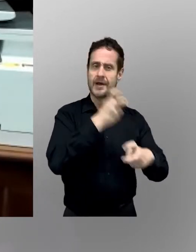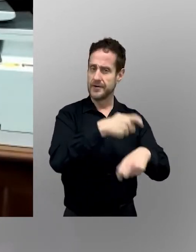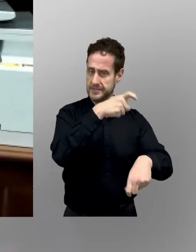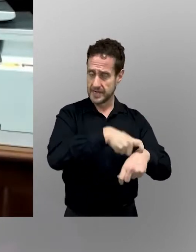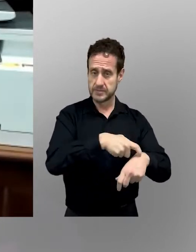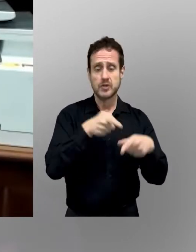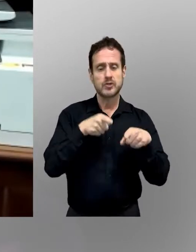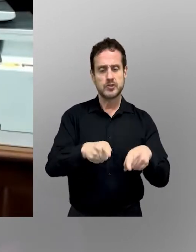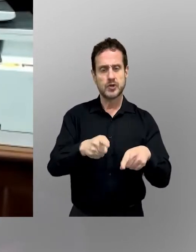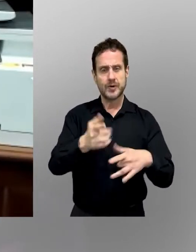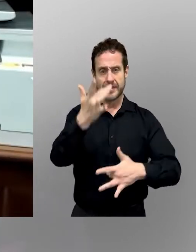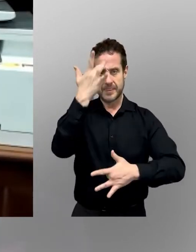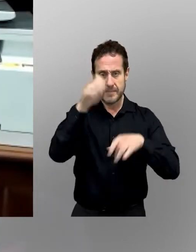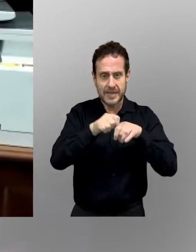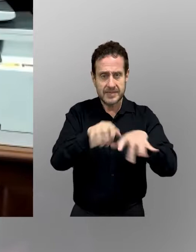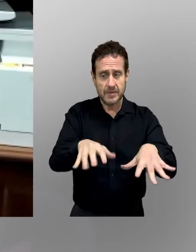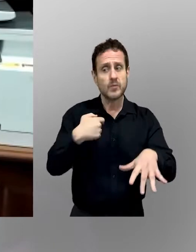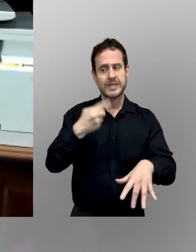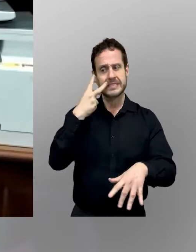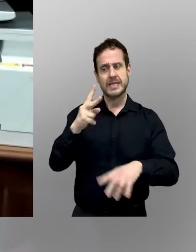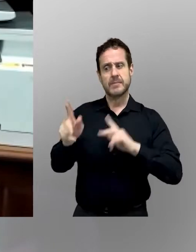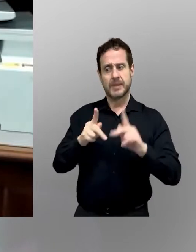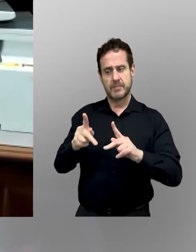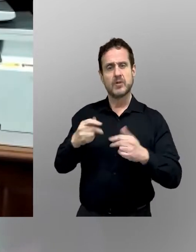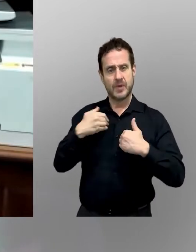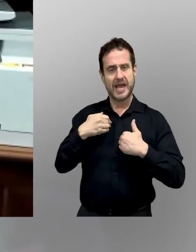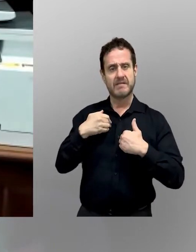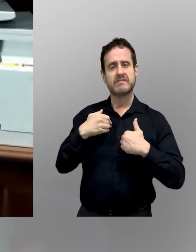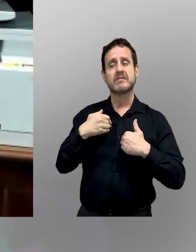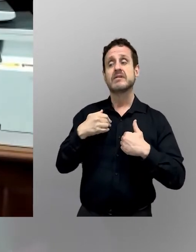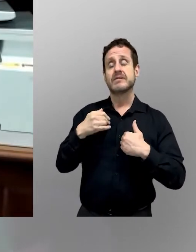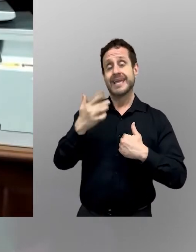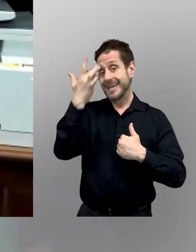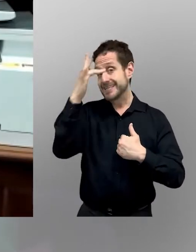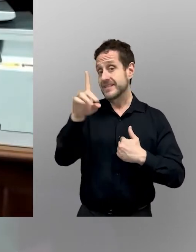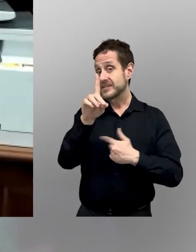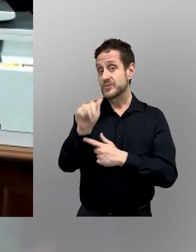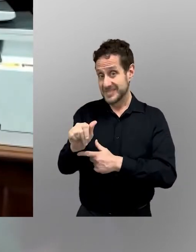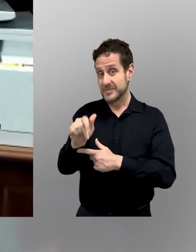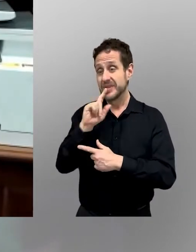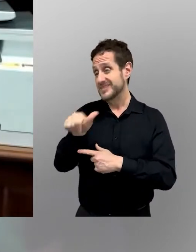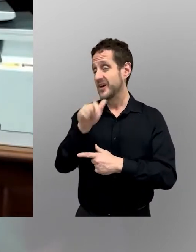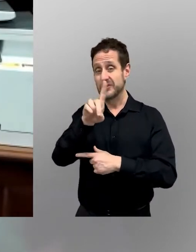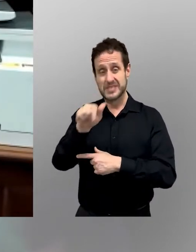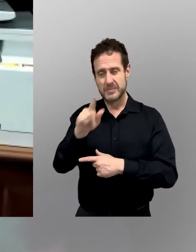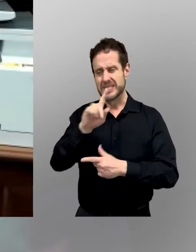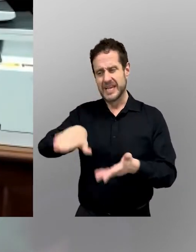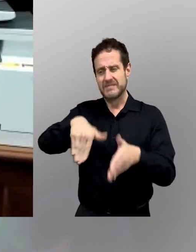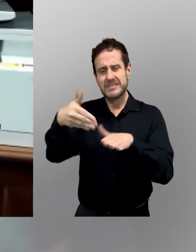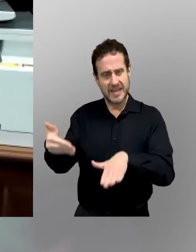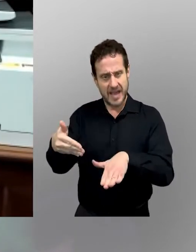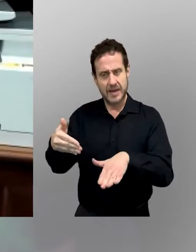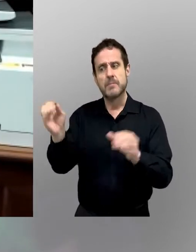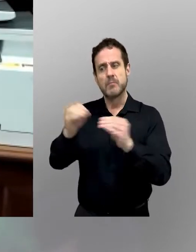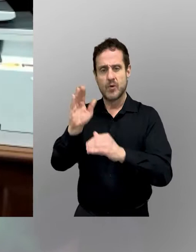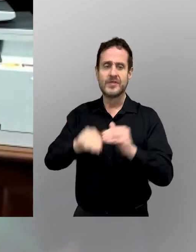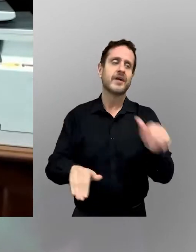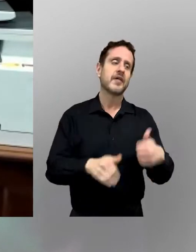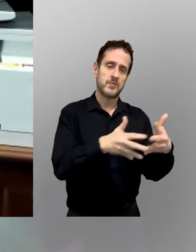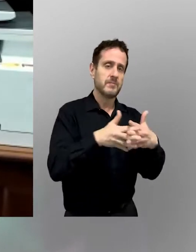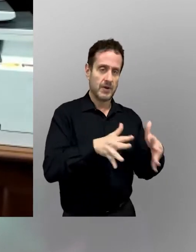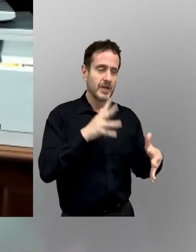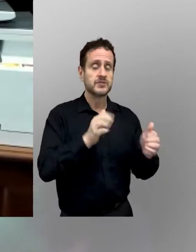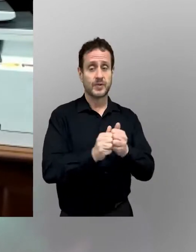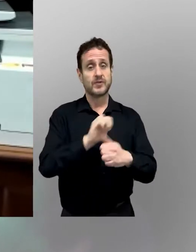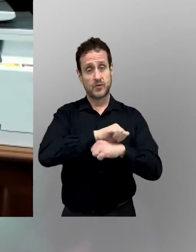hardships. During the pandemic, we've seen that Americans with intellectual and developmental disabilities have died at higher rates than other Americans when